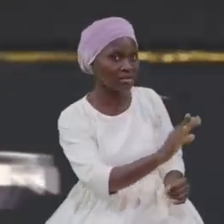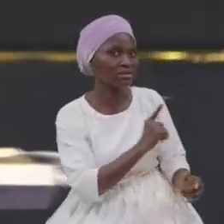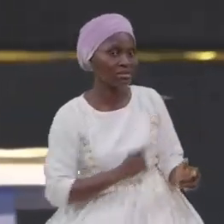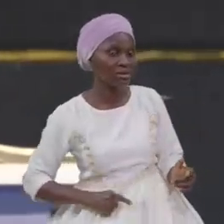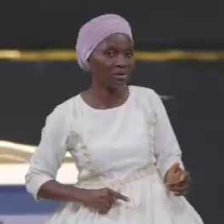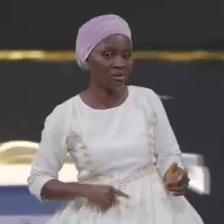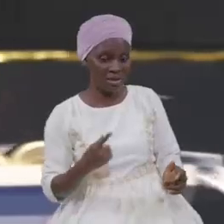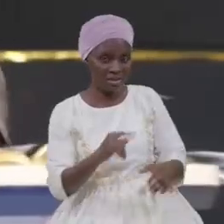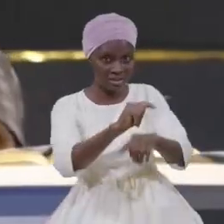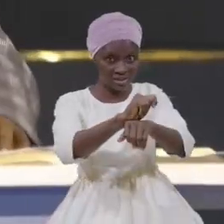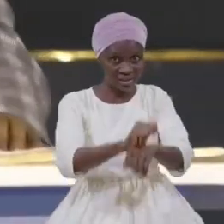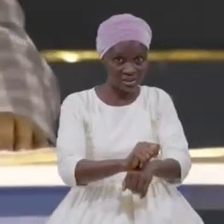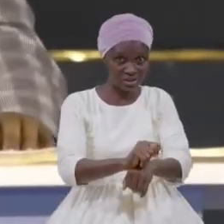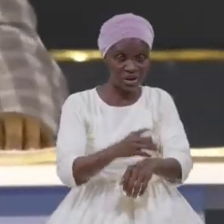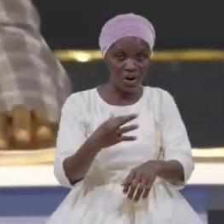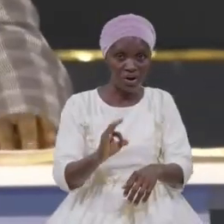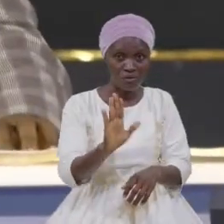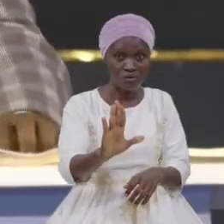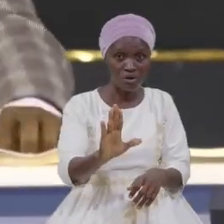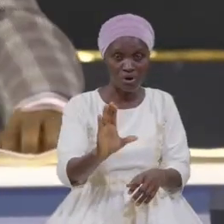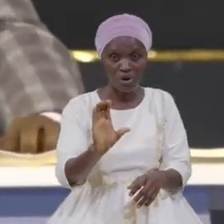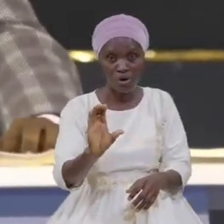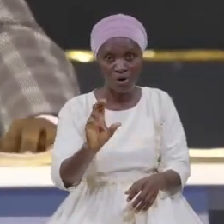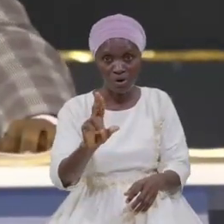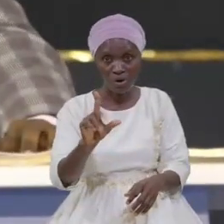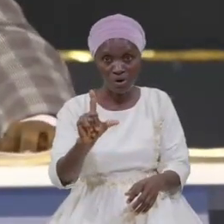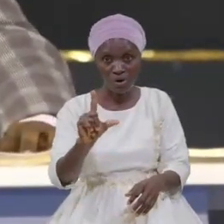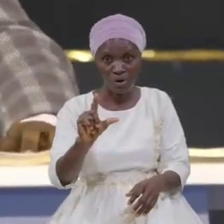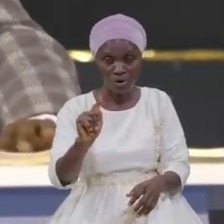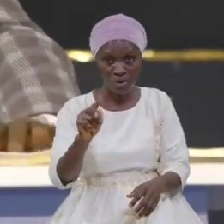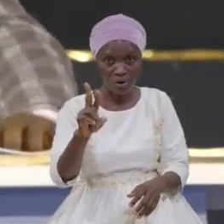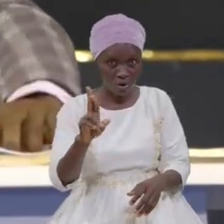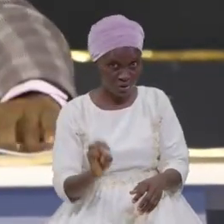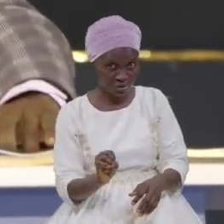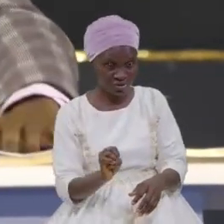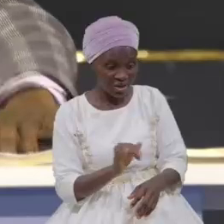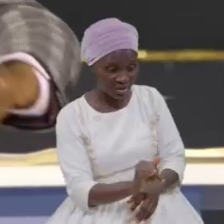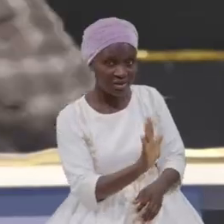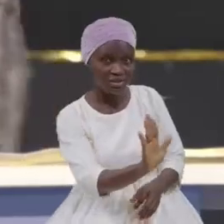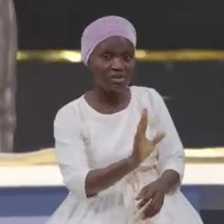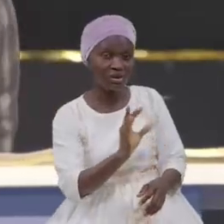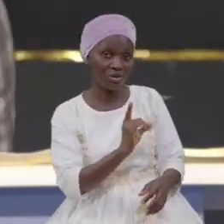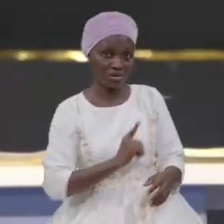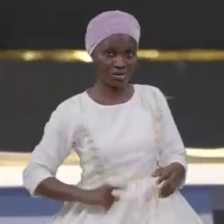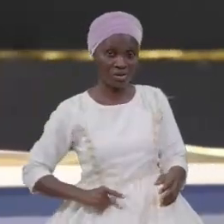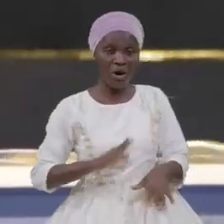culture, that's still your Lord, you still carry masquerade, and you still go about, you